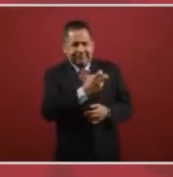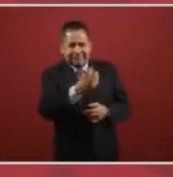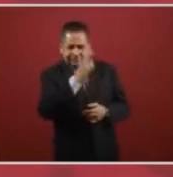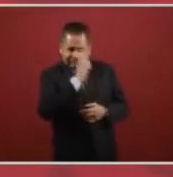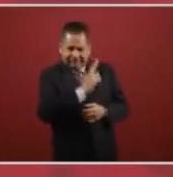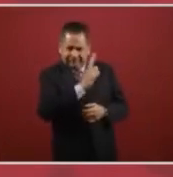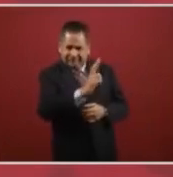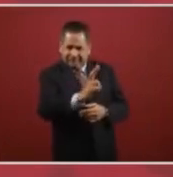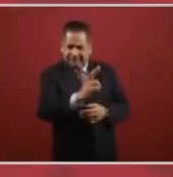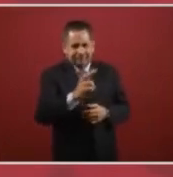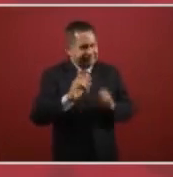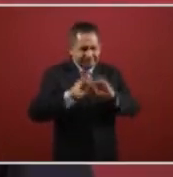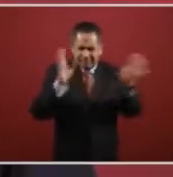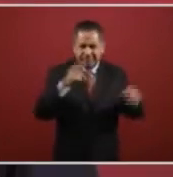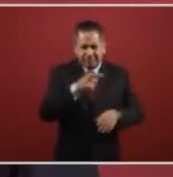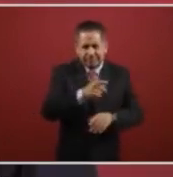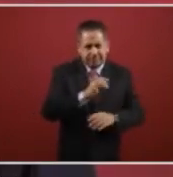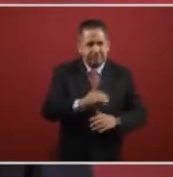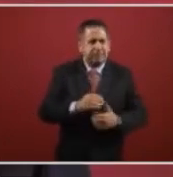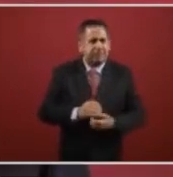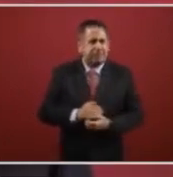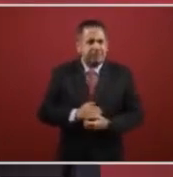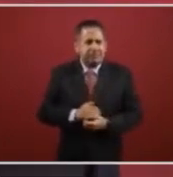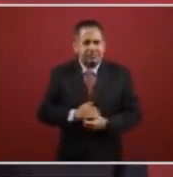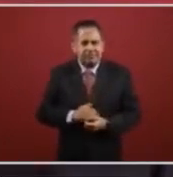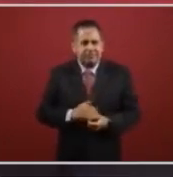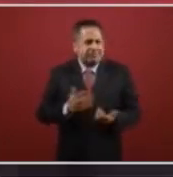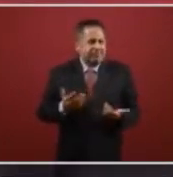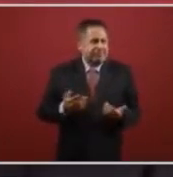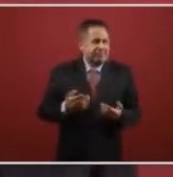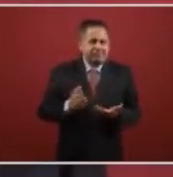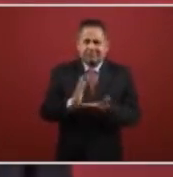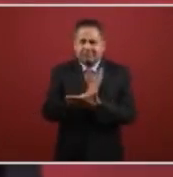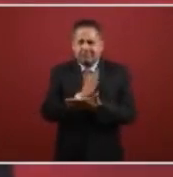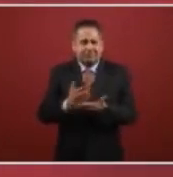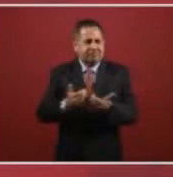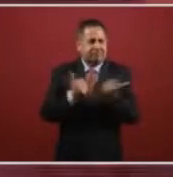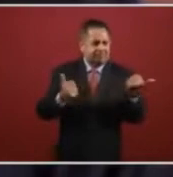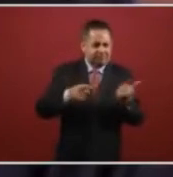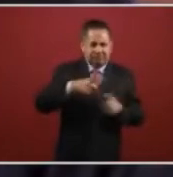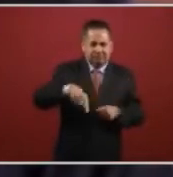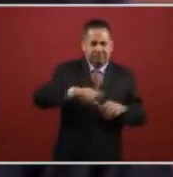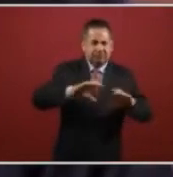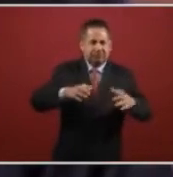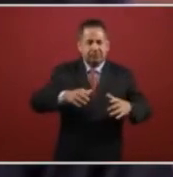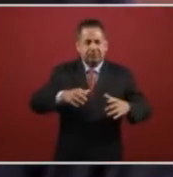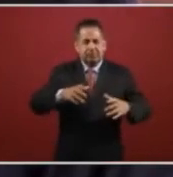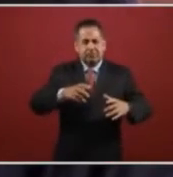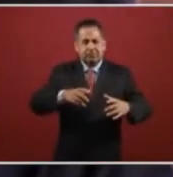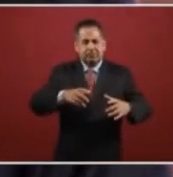Why are we not going to respect that? What does a movement that has to do